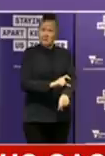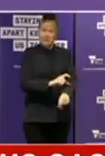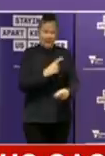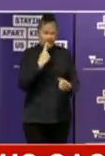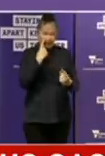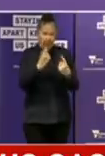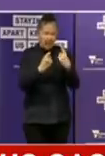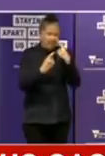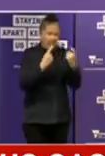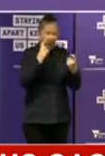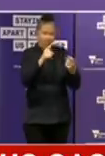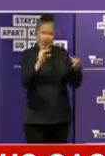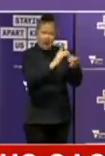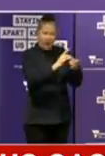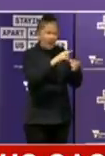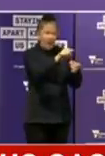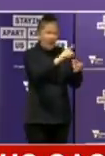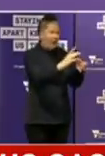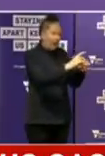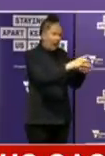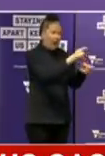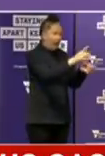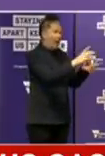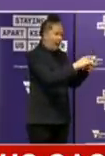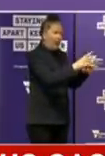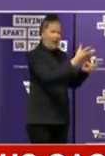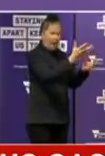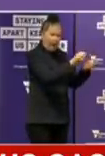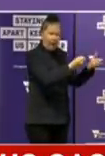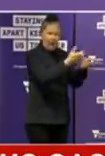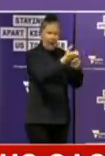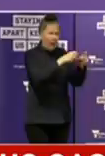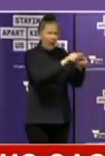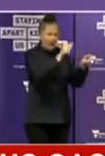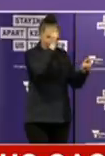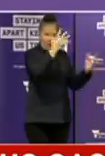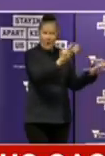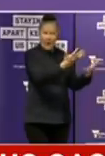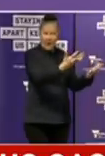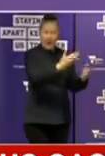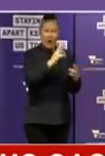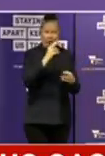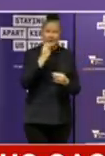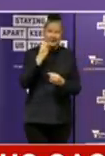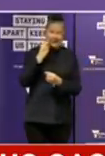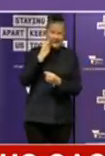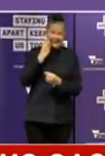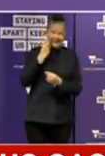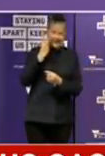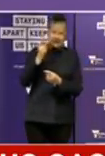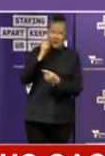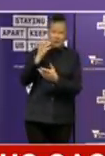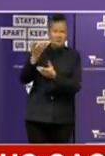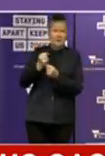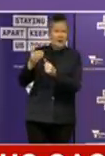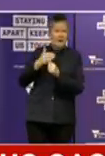others, and there may be other cases that come forward as a result of those tests that are in the labs right now. I know it's very frustrating.